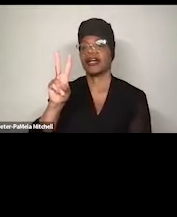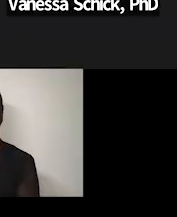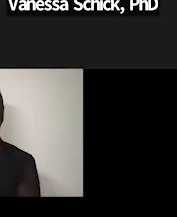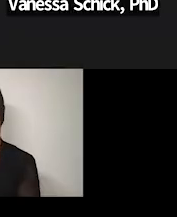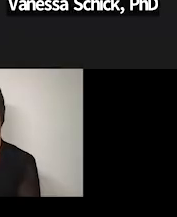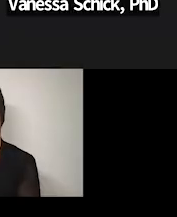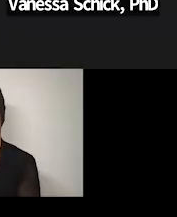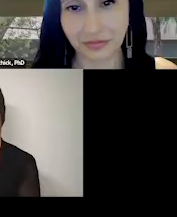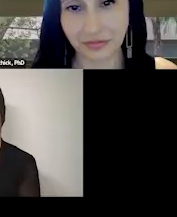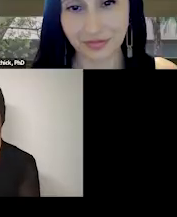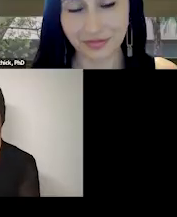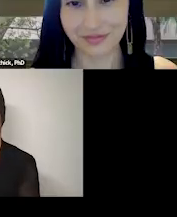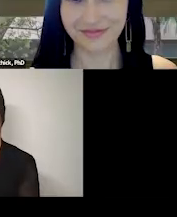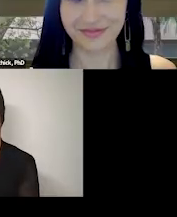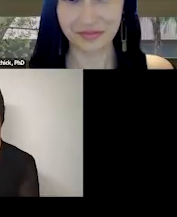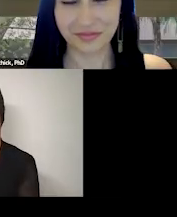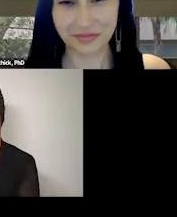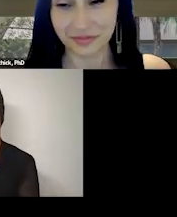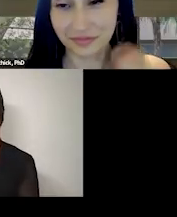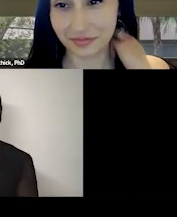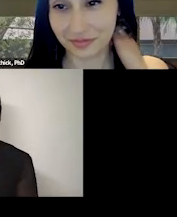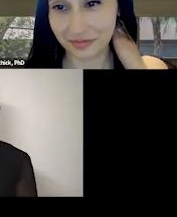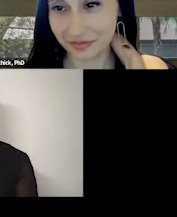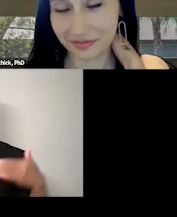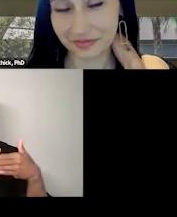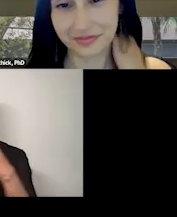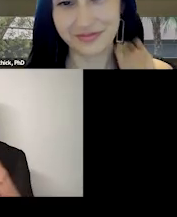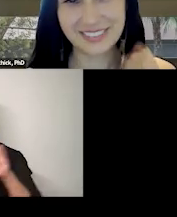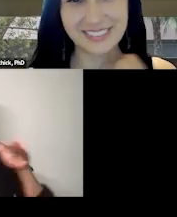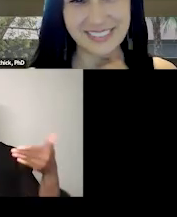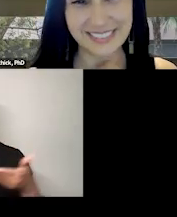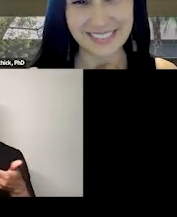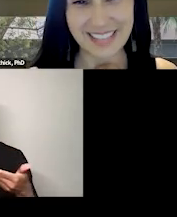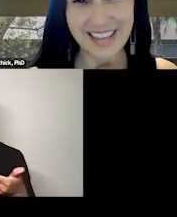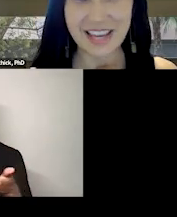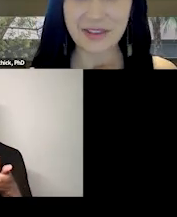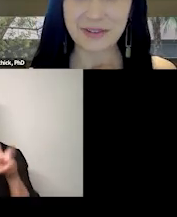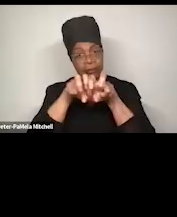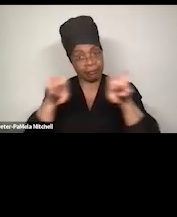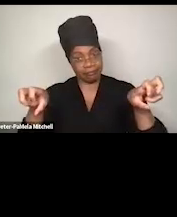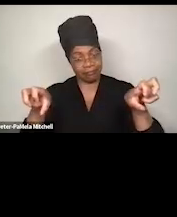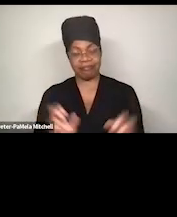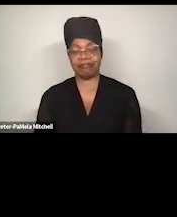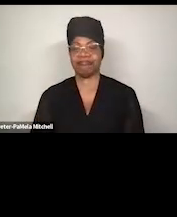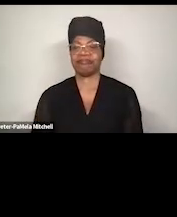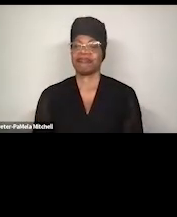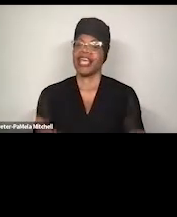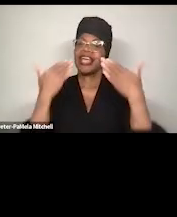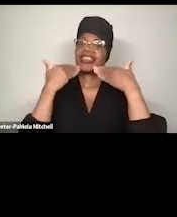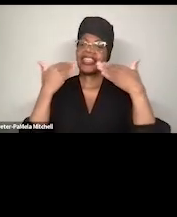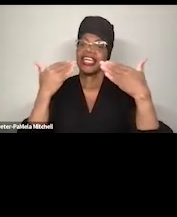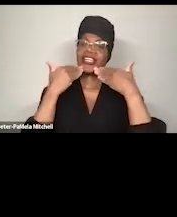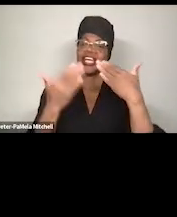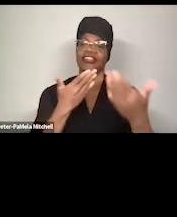to walk us through the presentation and introduce our panelists. Take it. Thank you so much.